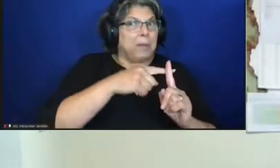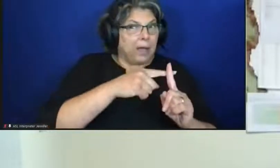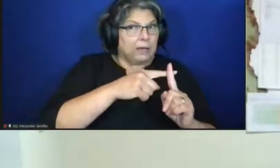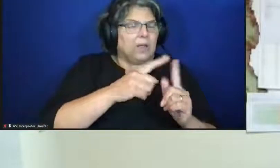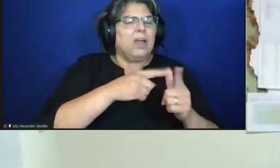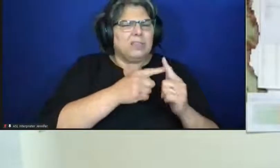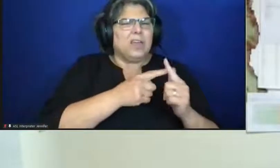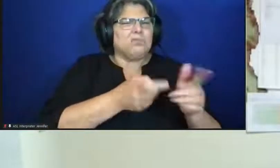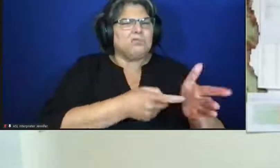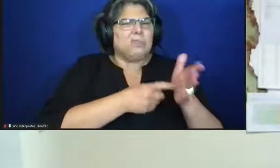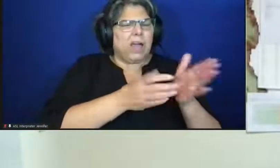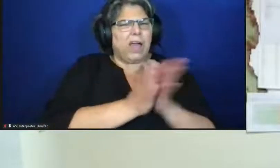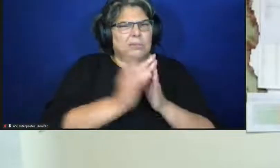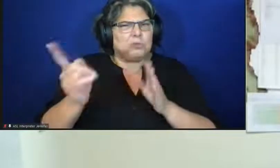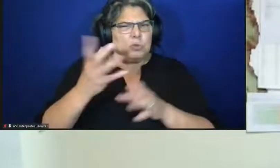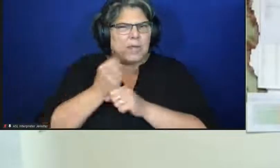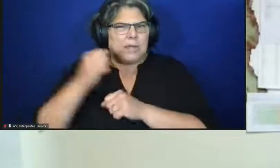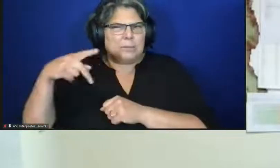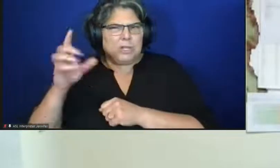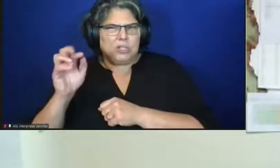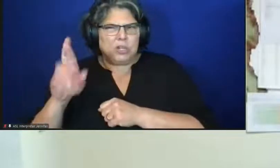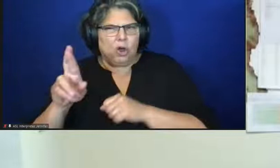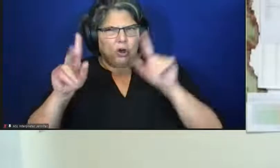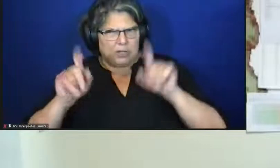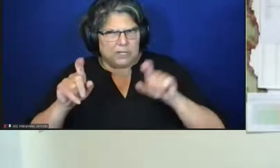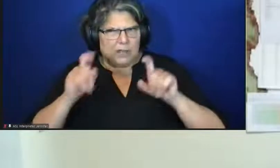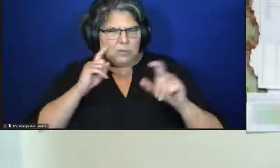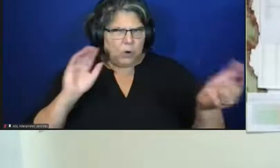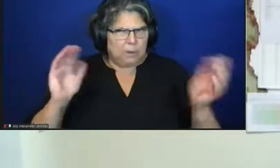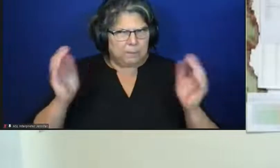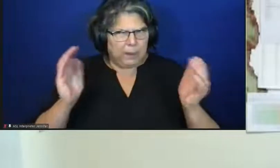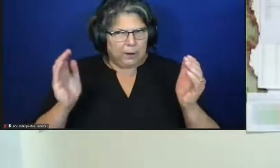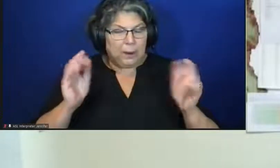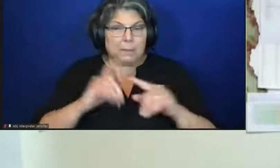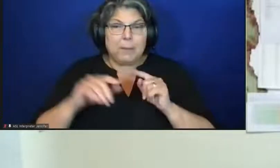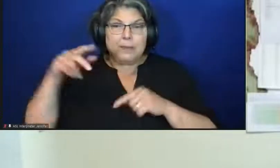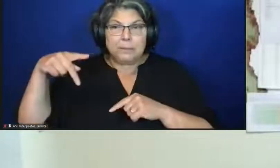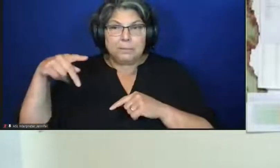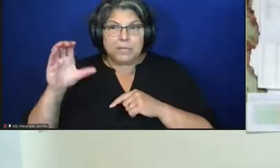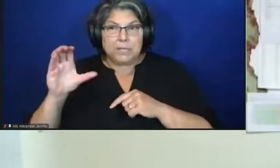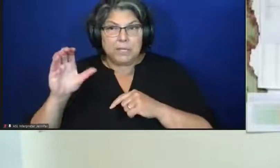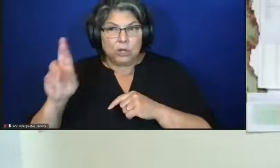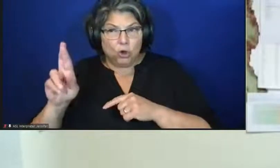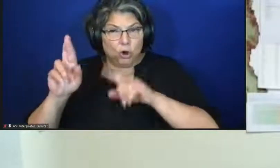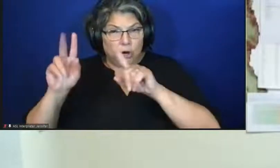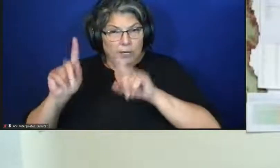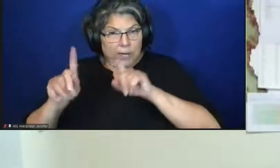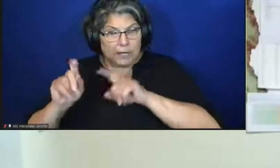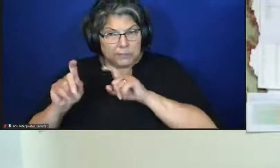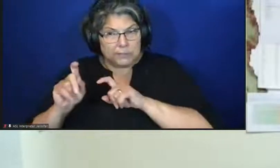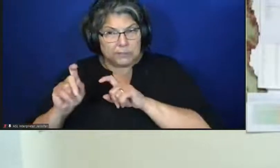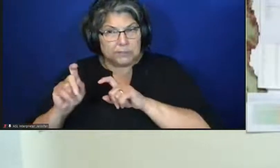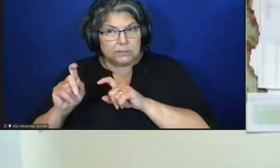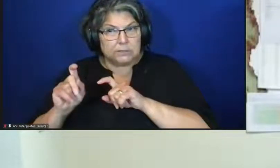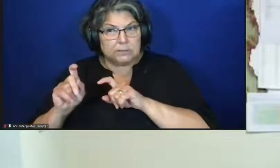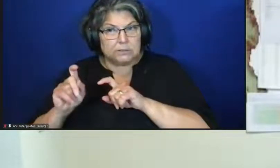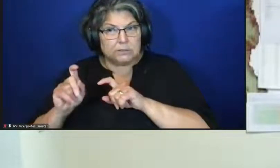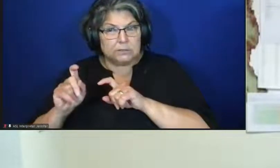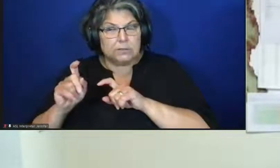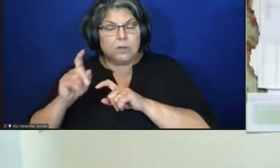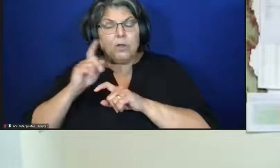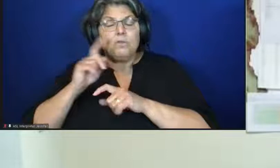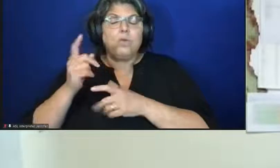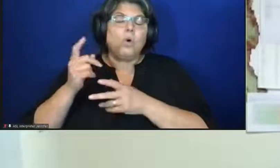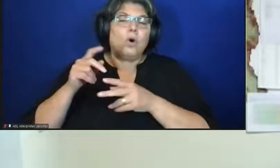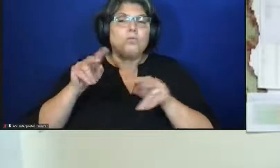with a PCR test. But as the PCR tests for surveillance